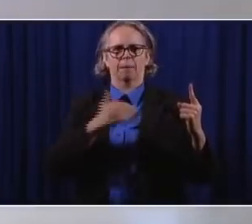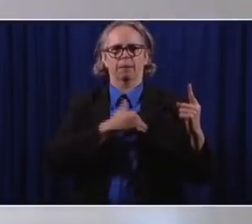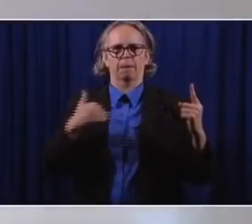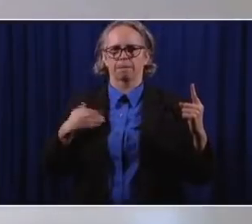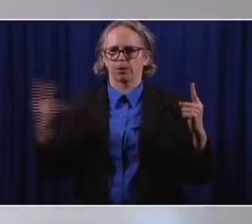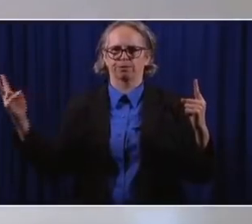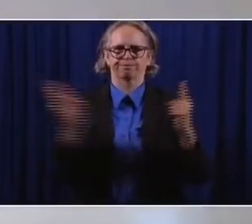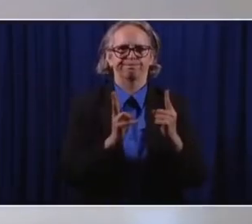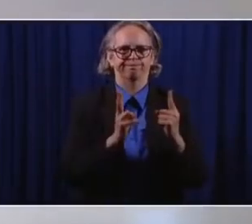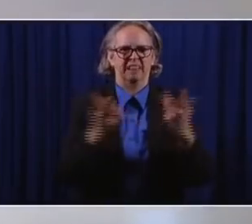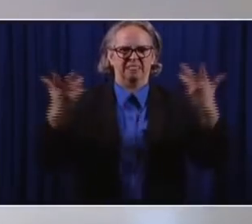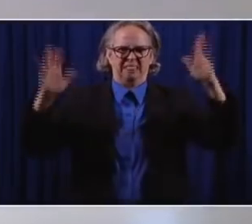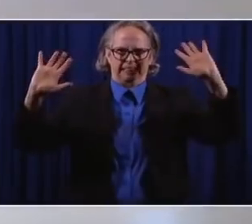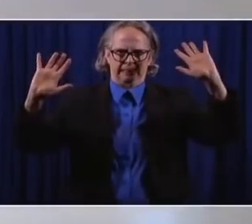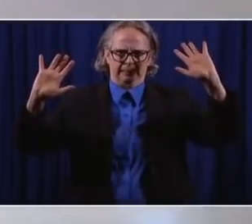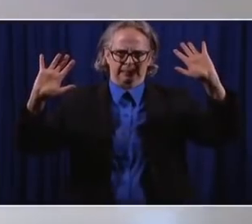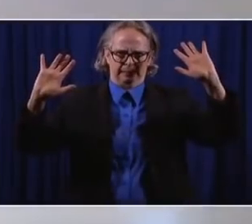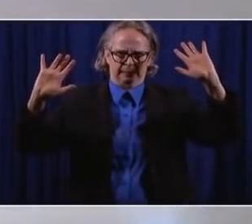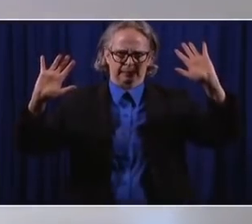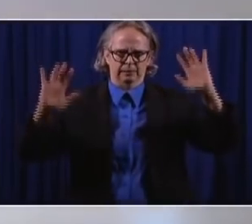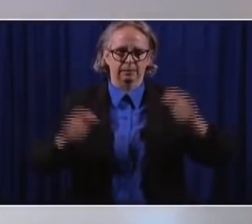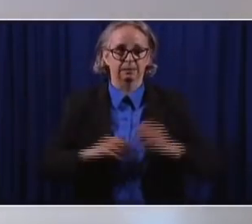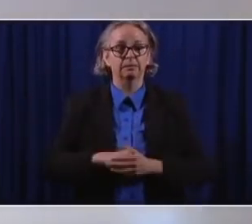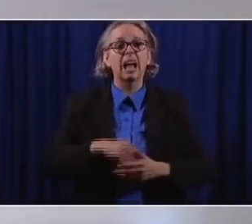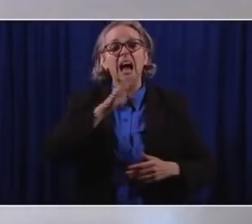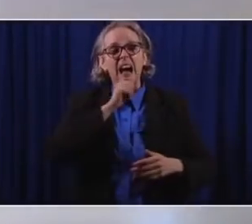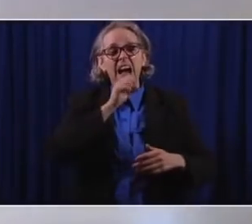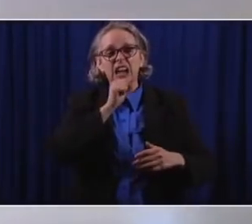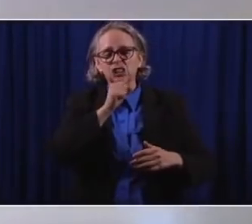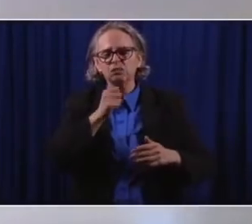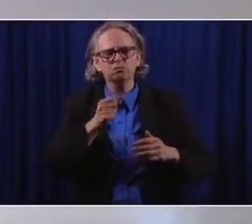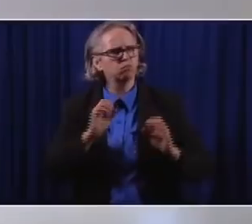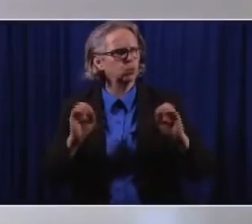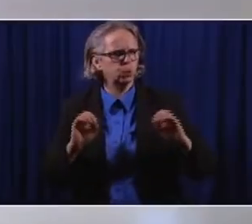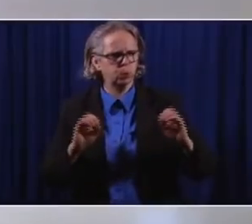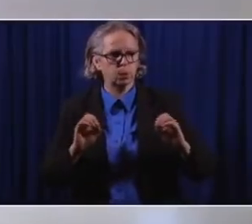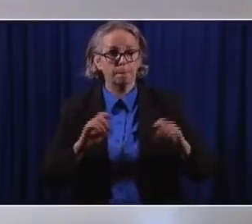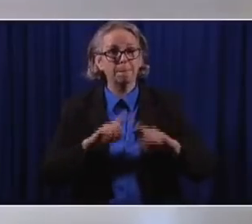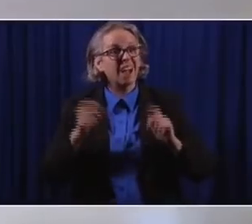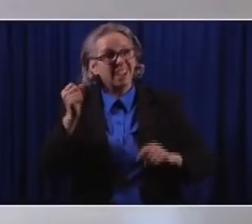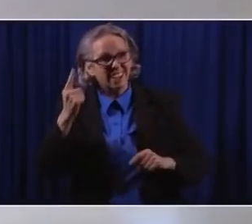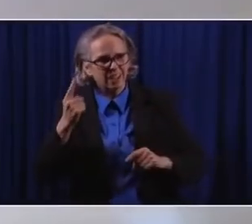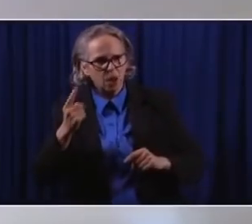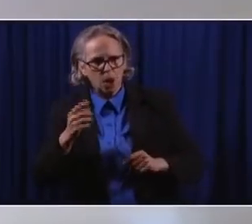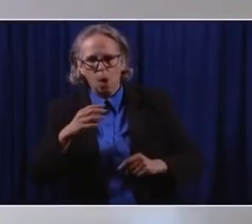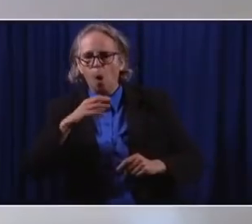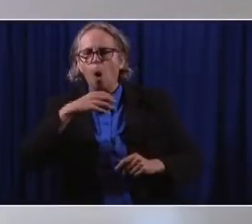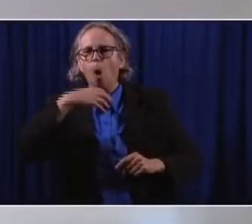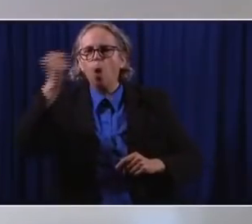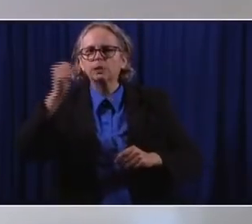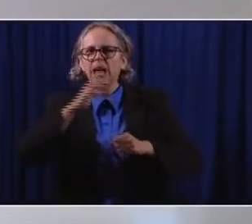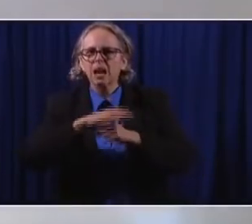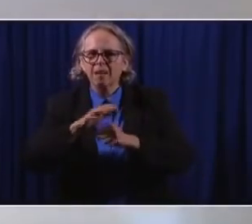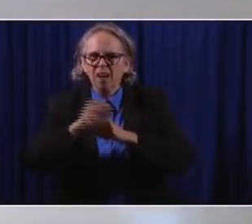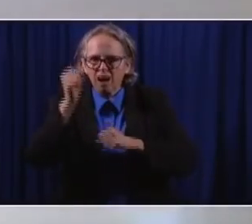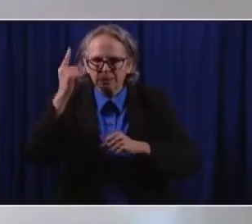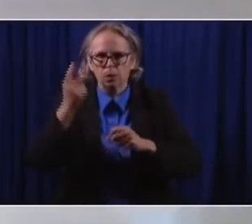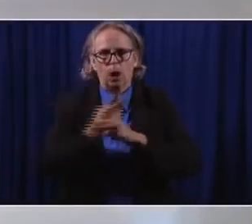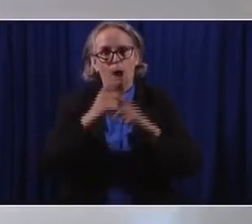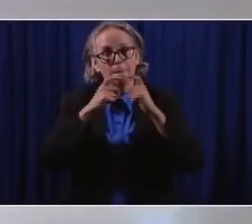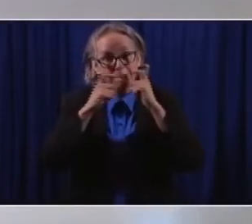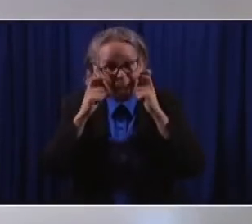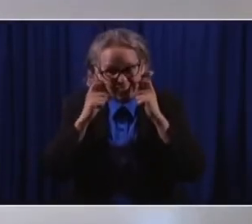able to social distance and wear a face covering. It's important to note that all visitors will be required to wear a